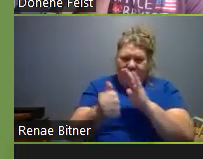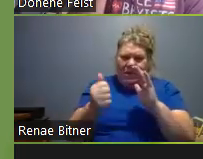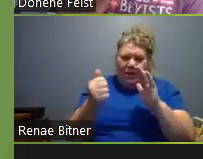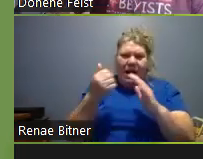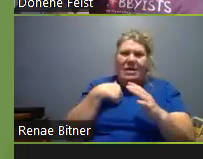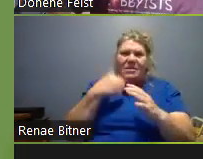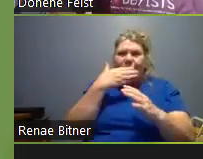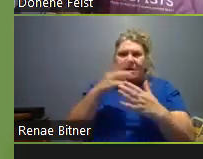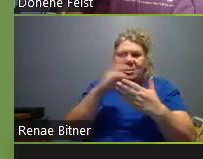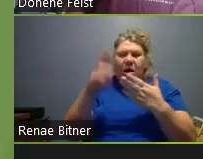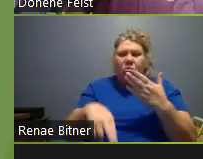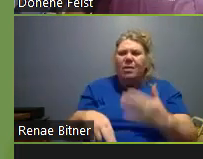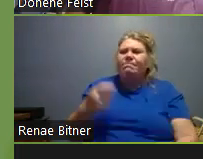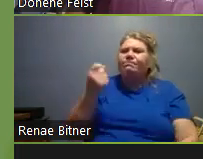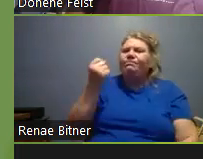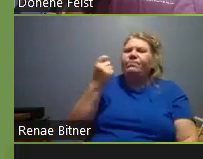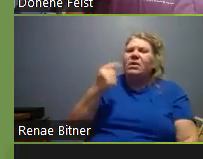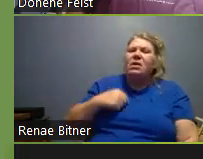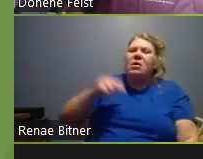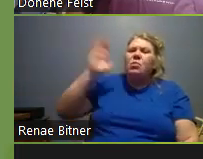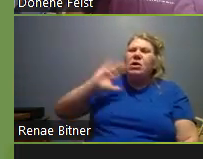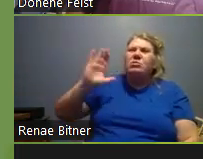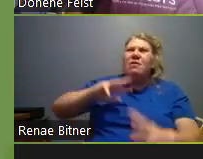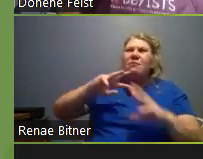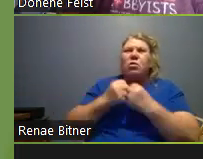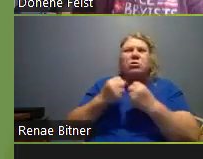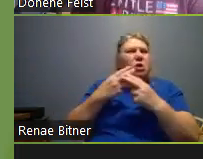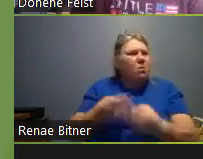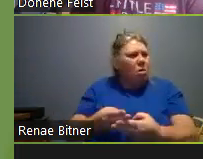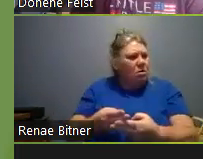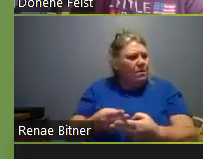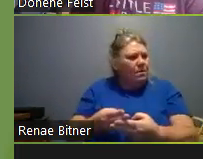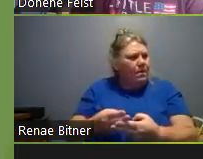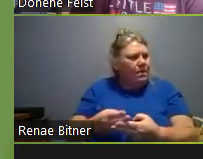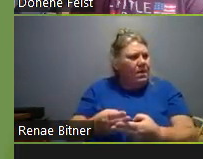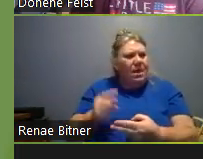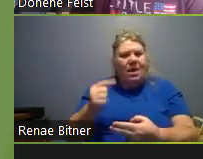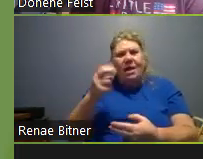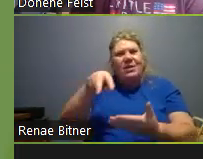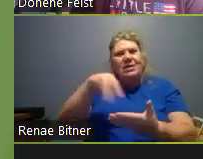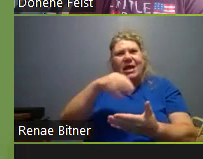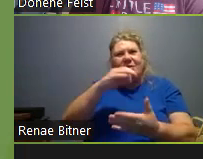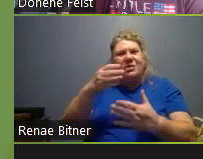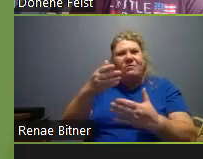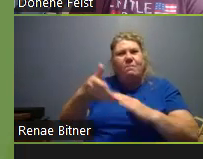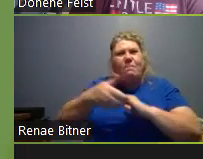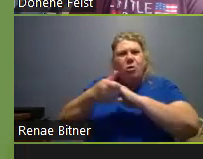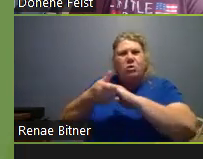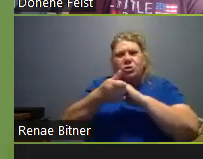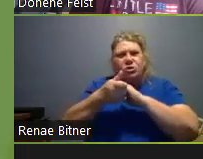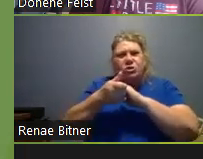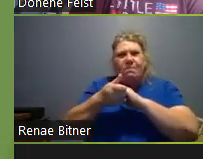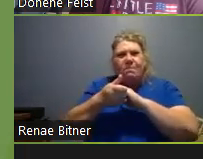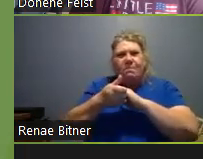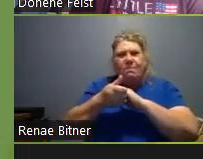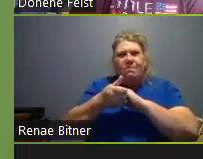to be a workshop that we did called, it was called The Dance of Partnership, Why Do My Feet Hurt So Much?